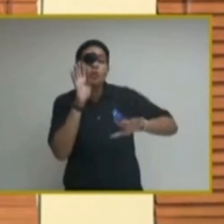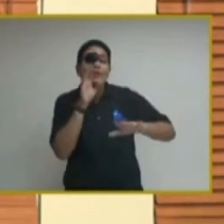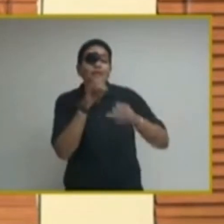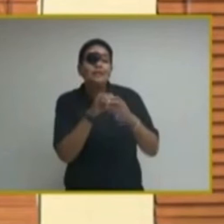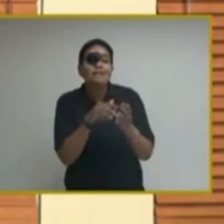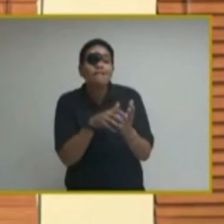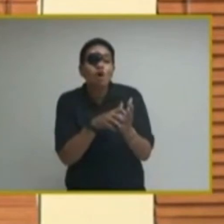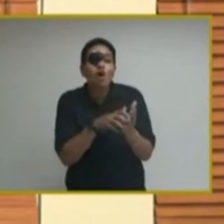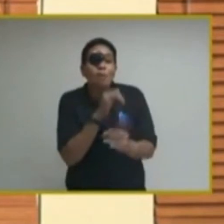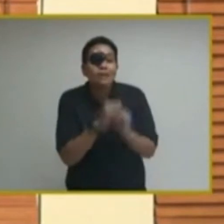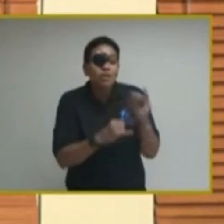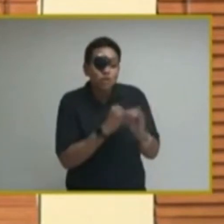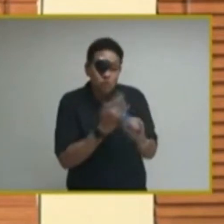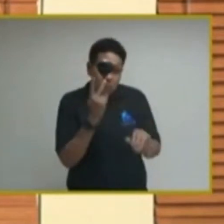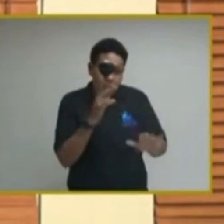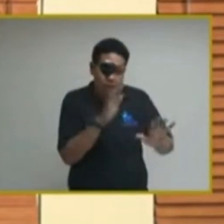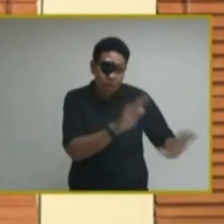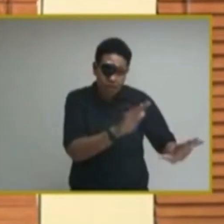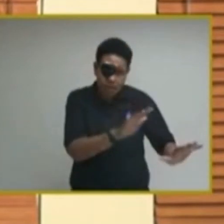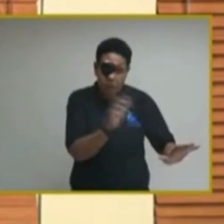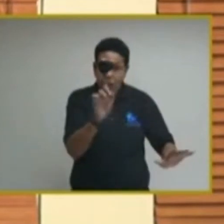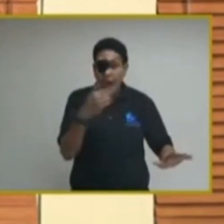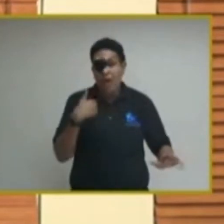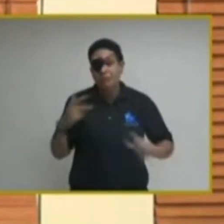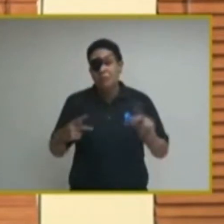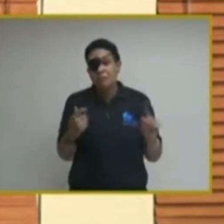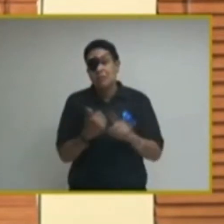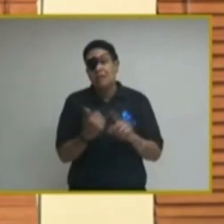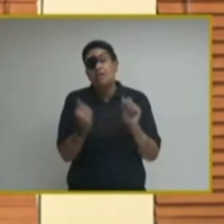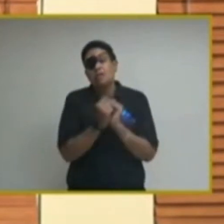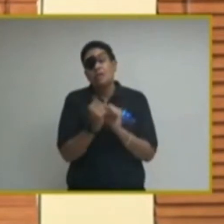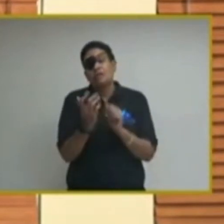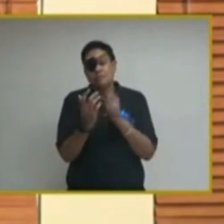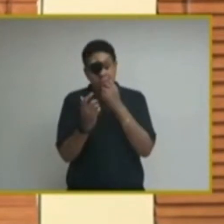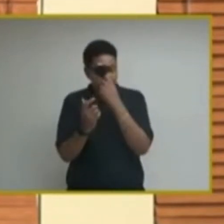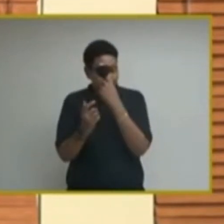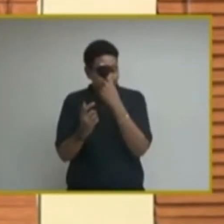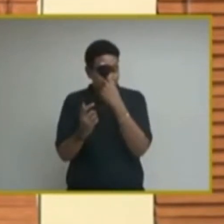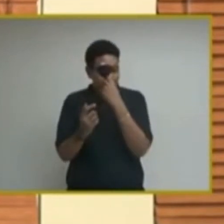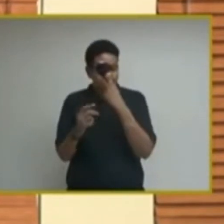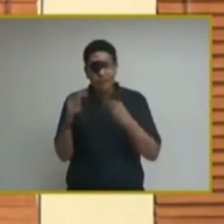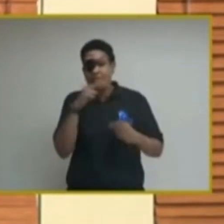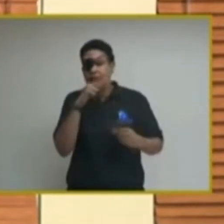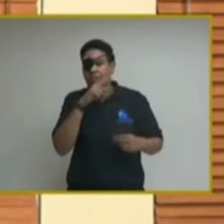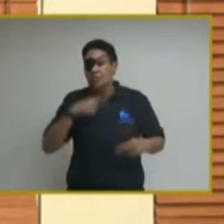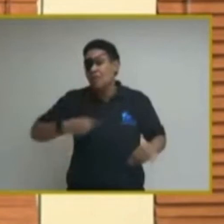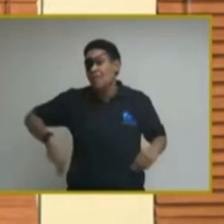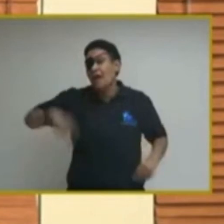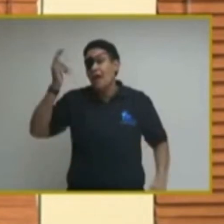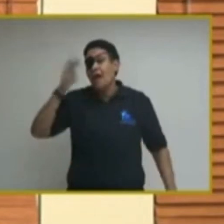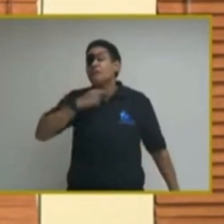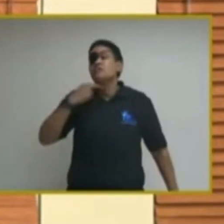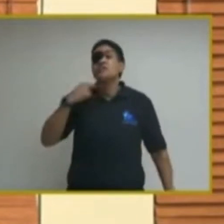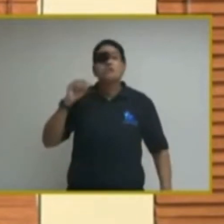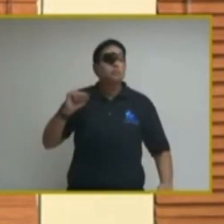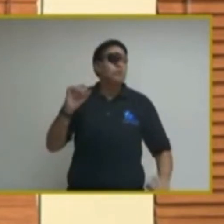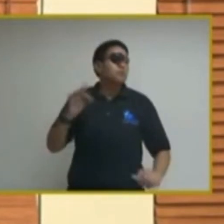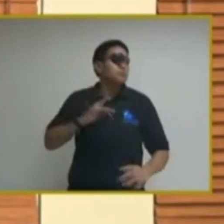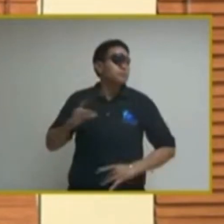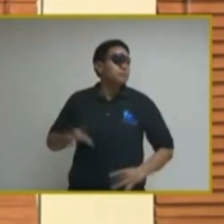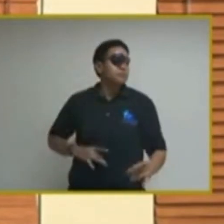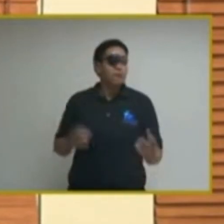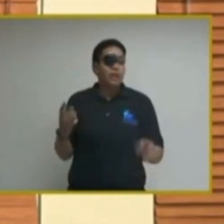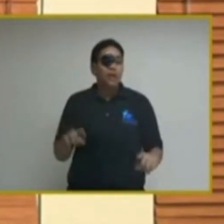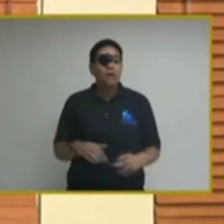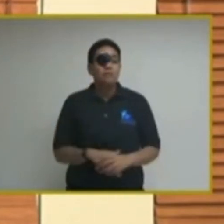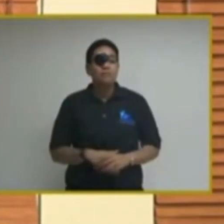vulnerable institutions where you may have persons with the virus. So they are at high risk of getting the virus.